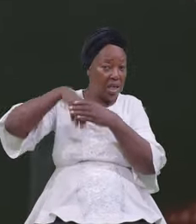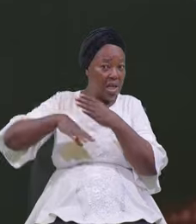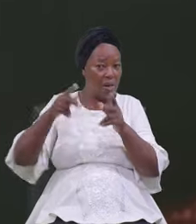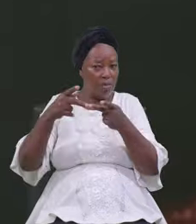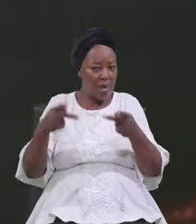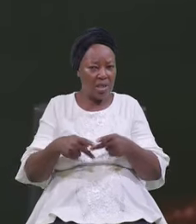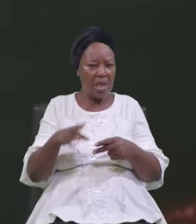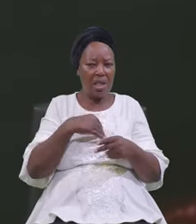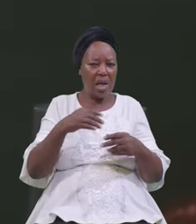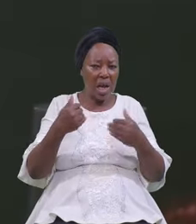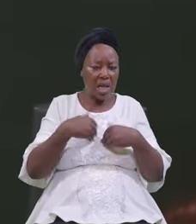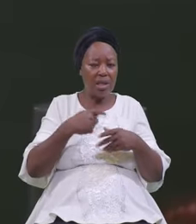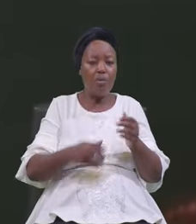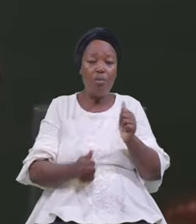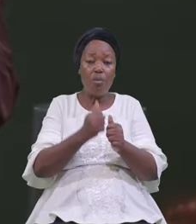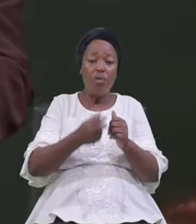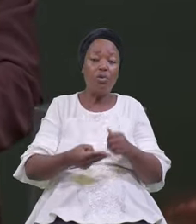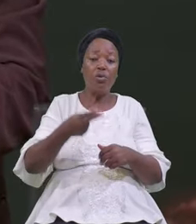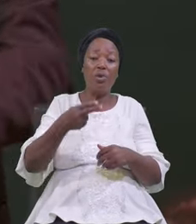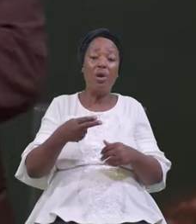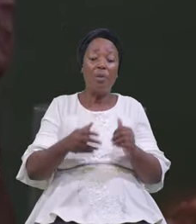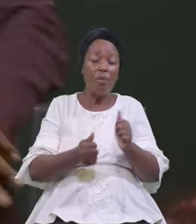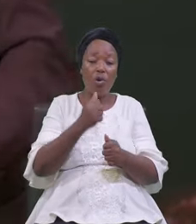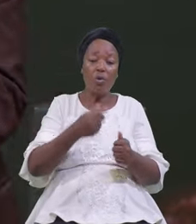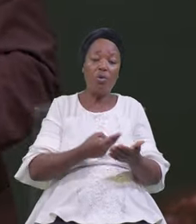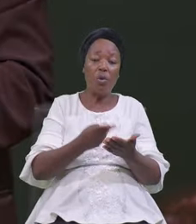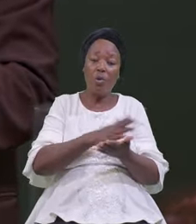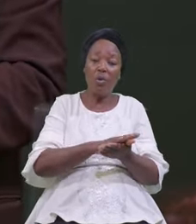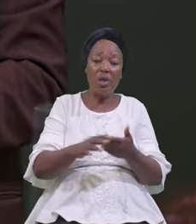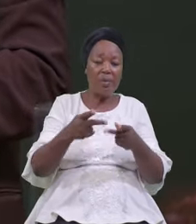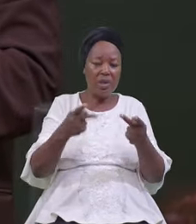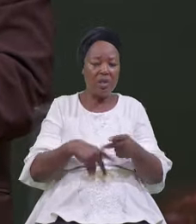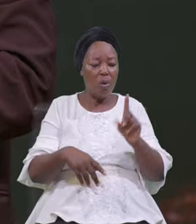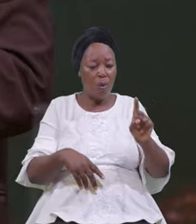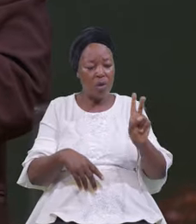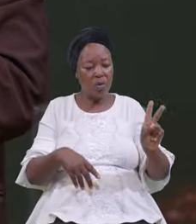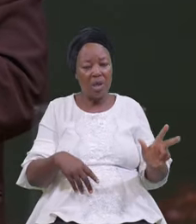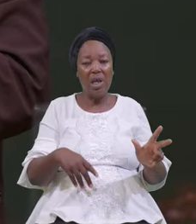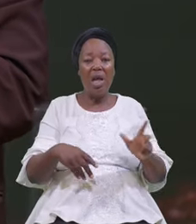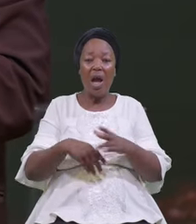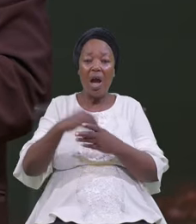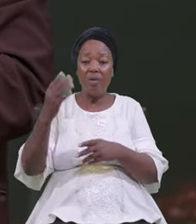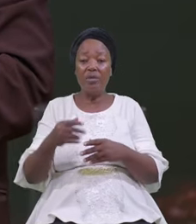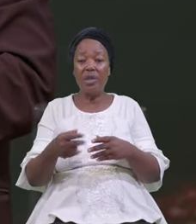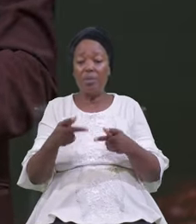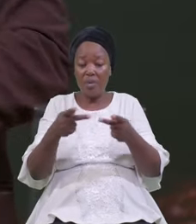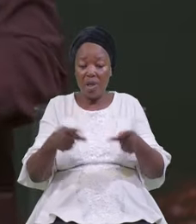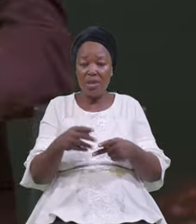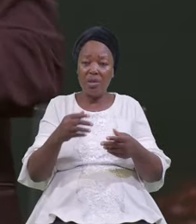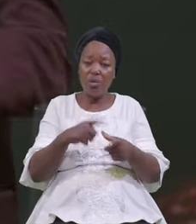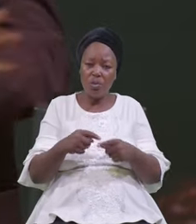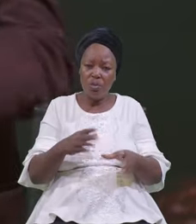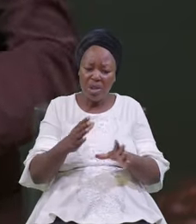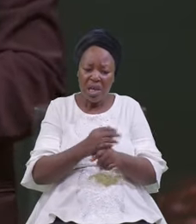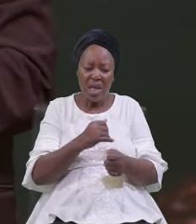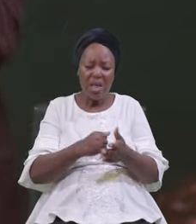had the most holy place. And 1, 2, 3, outer court, your outward expression of life. You take